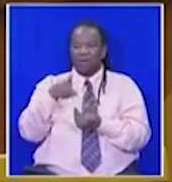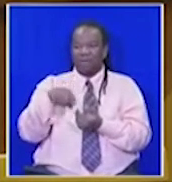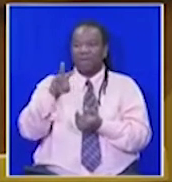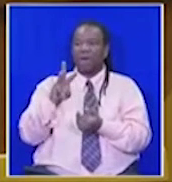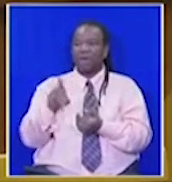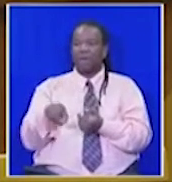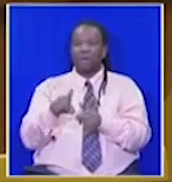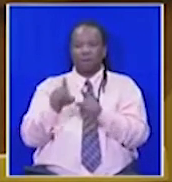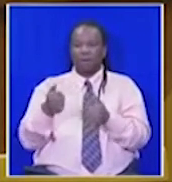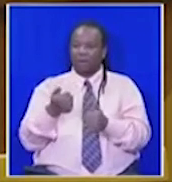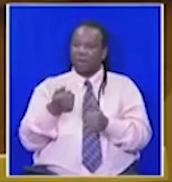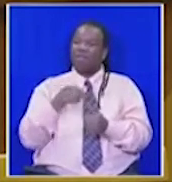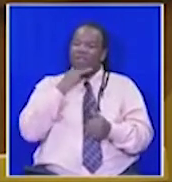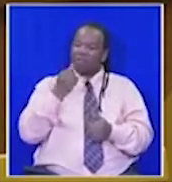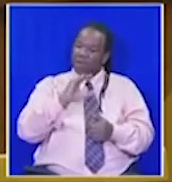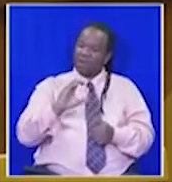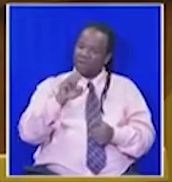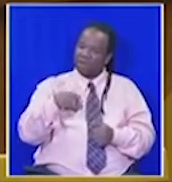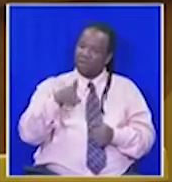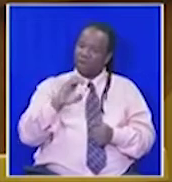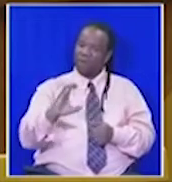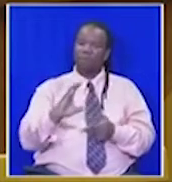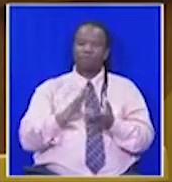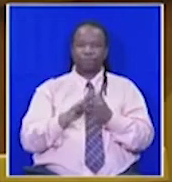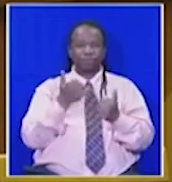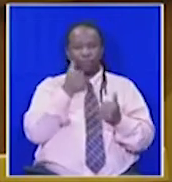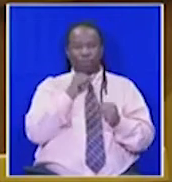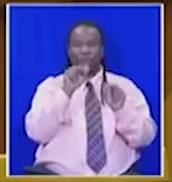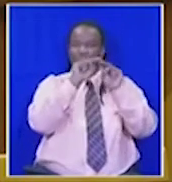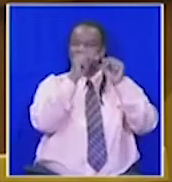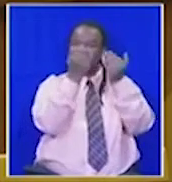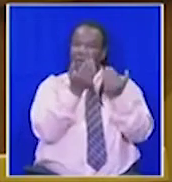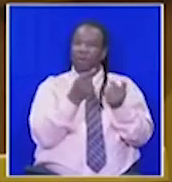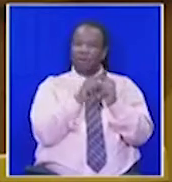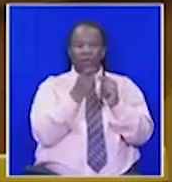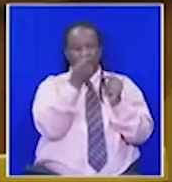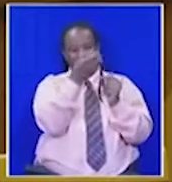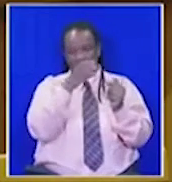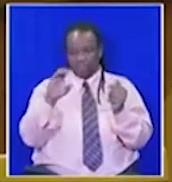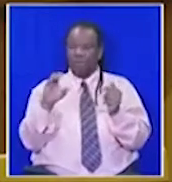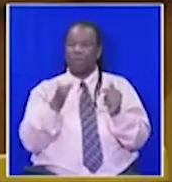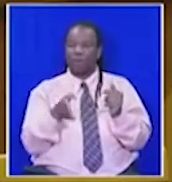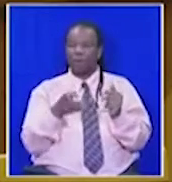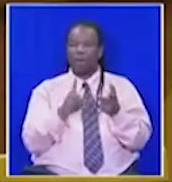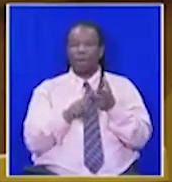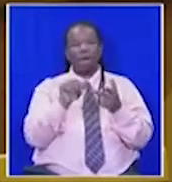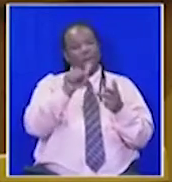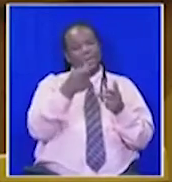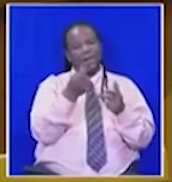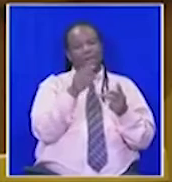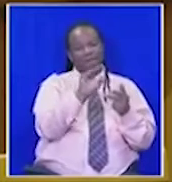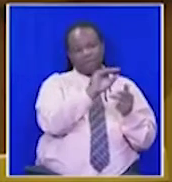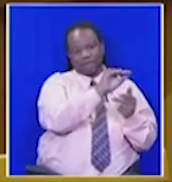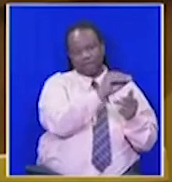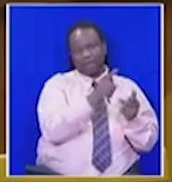is enough money there. And when we have a better fiscal situation, we'll put more money there. But there are many other places where there are money. For